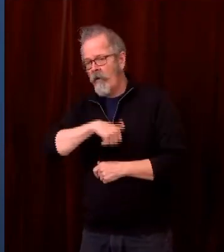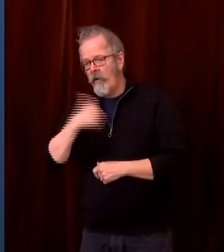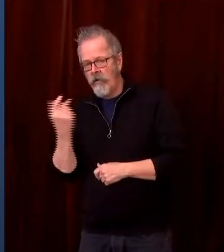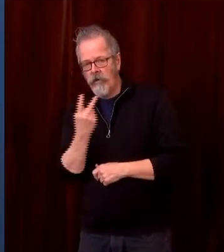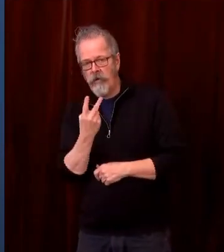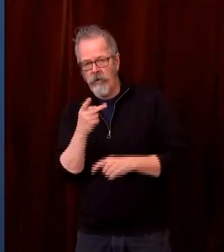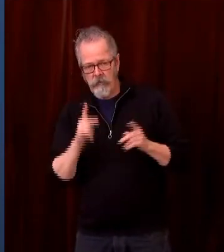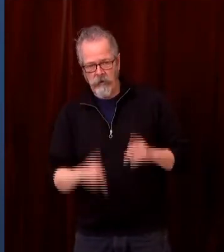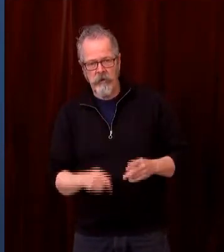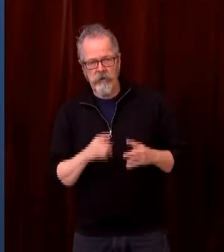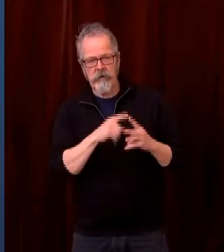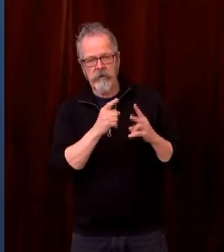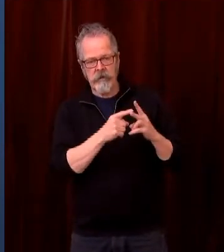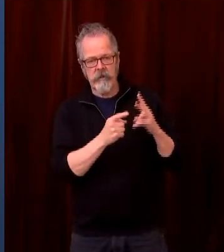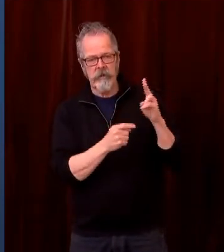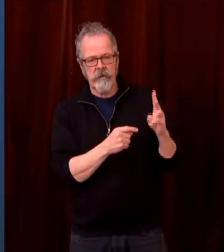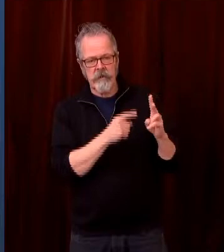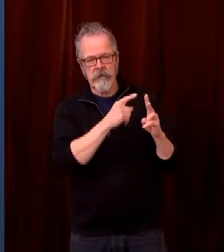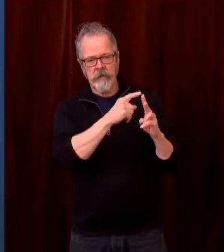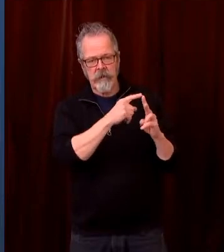Hi, Governor. Thank you.